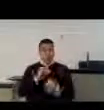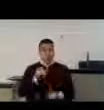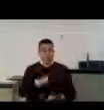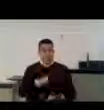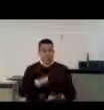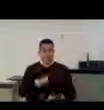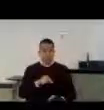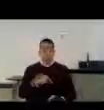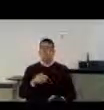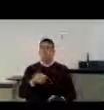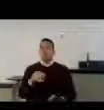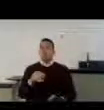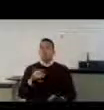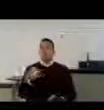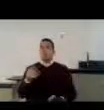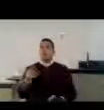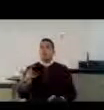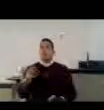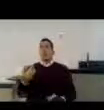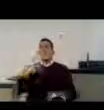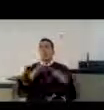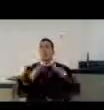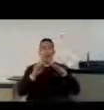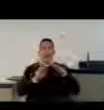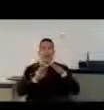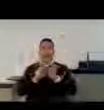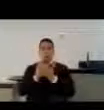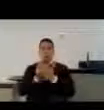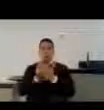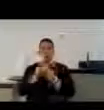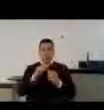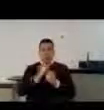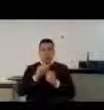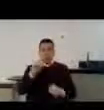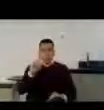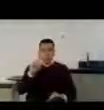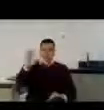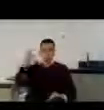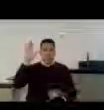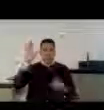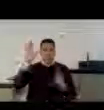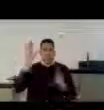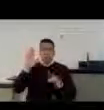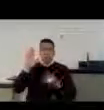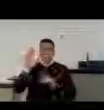Okay. How many of you have an elementary schooler with a disability?